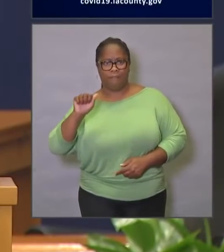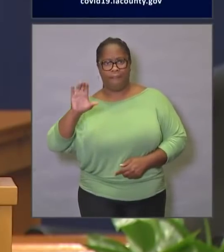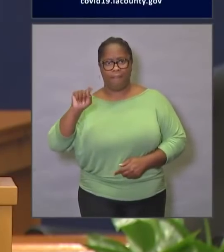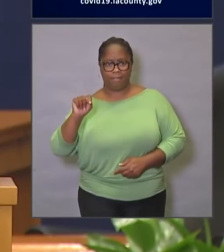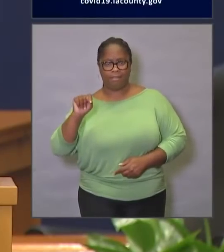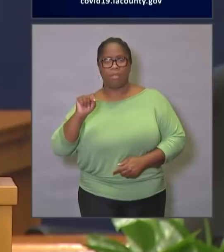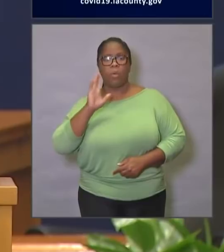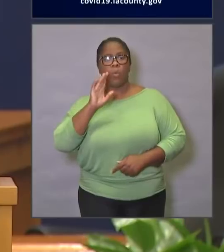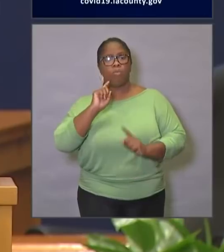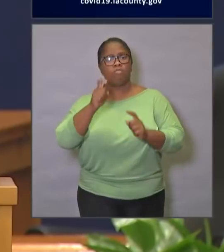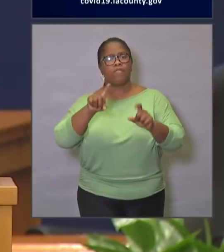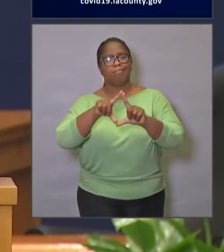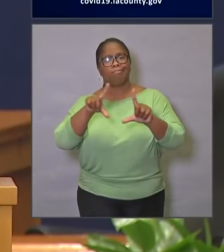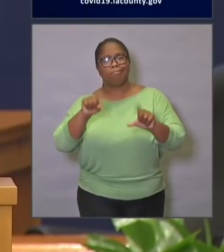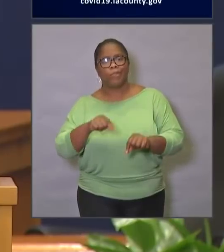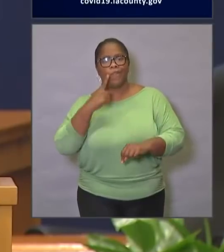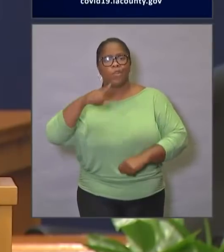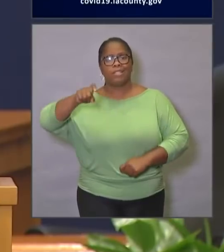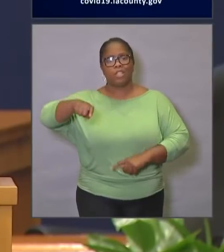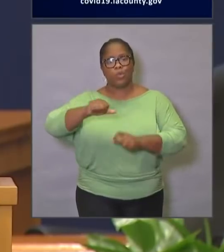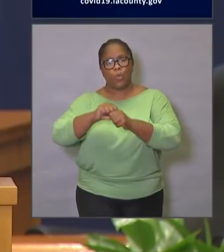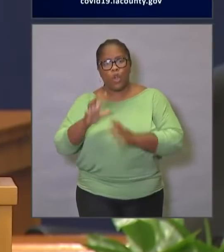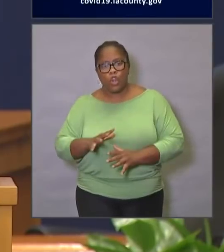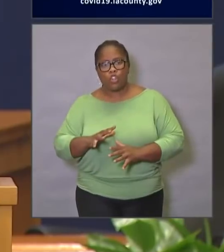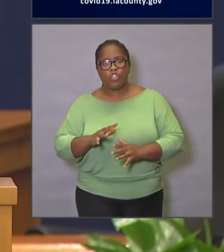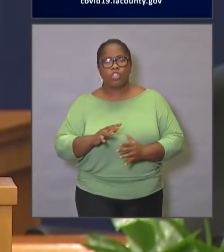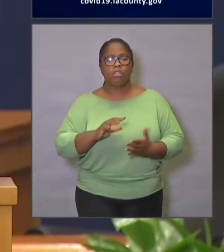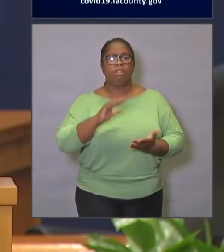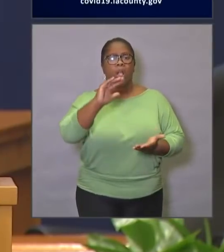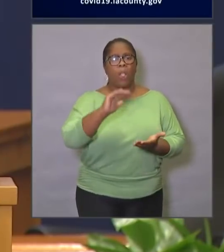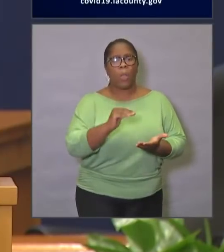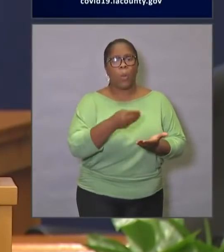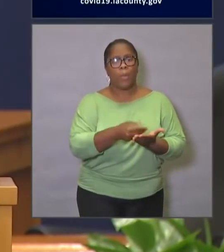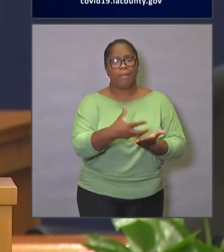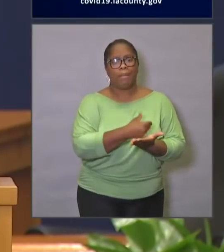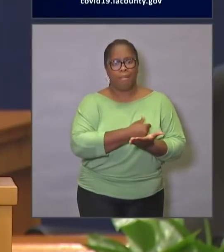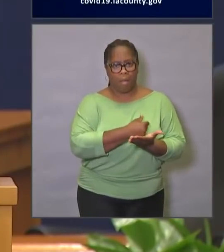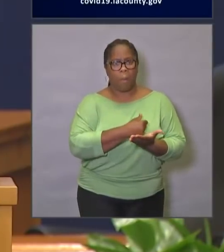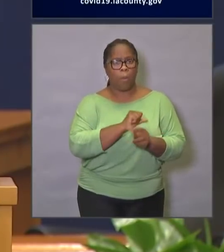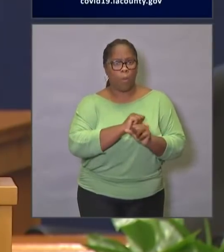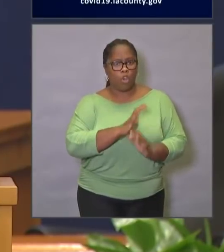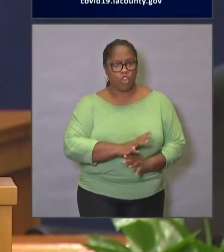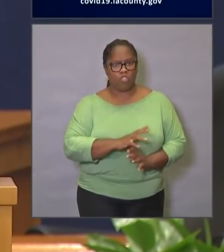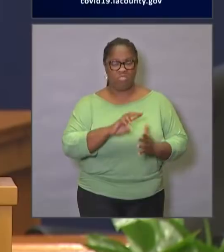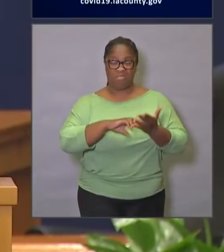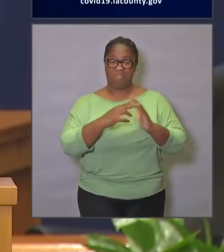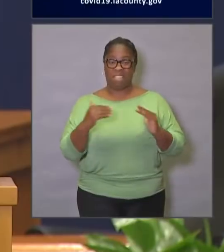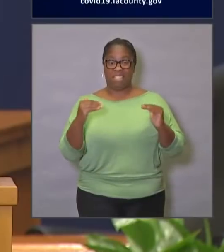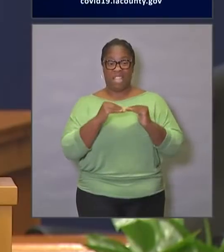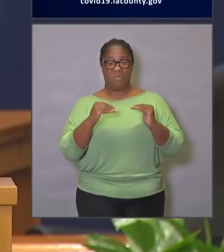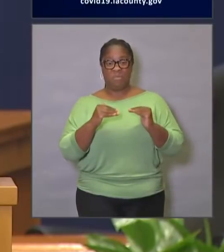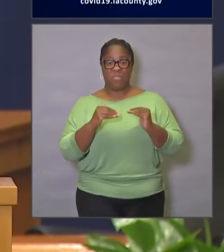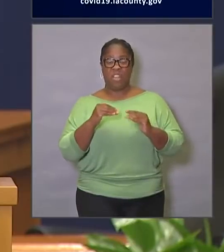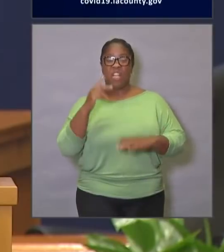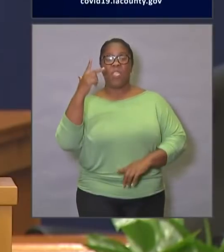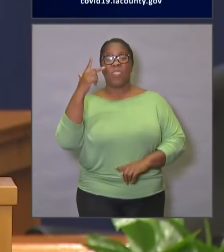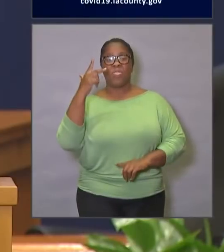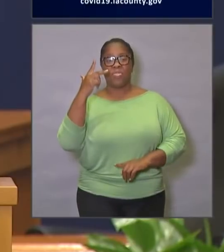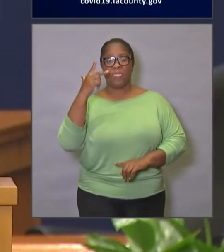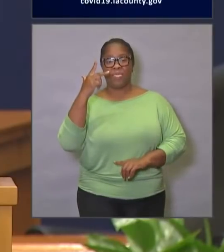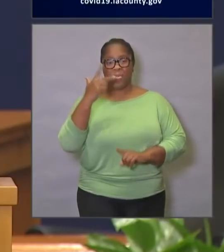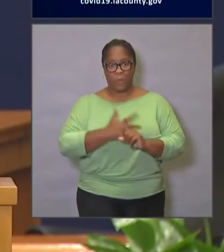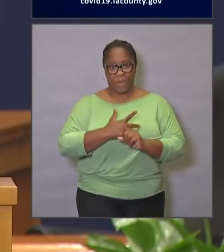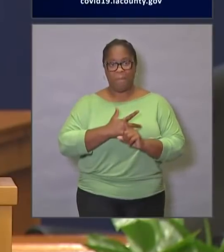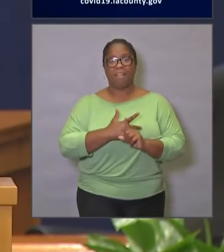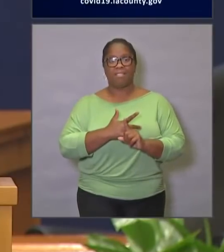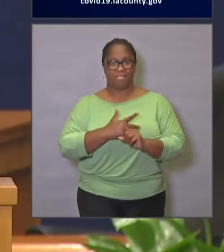and low-income families across the county. This amount of money translates to 3 months of child care for 5,000